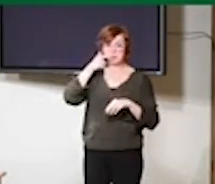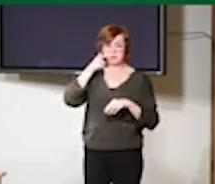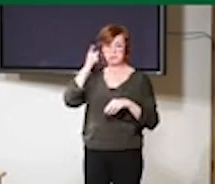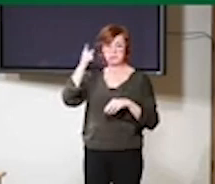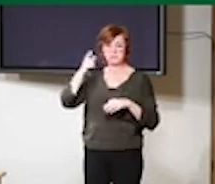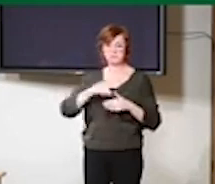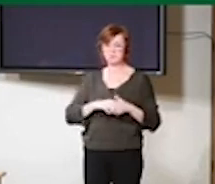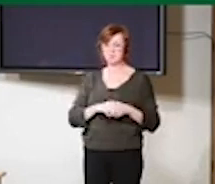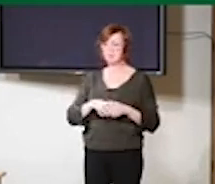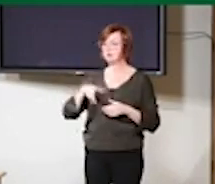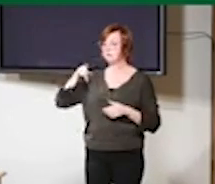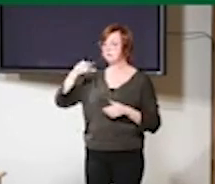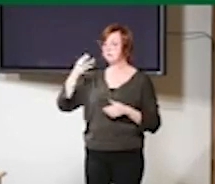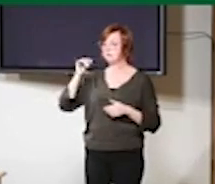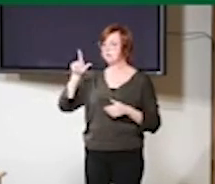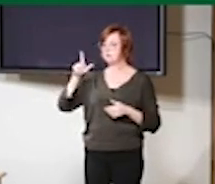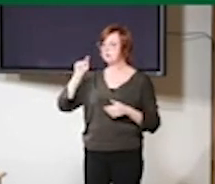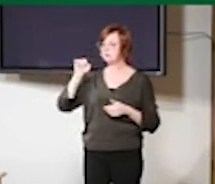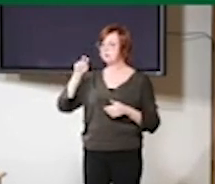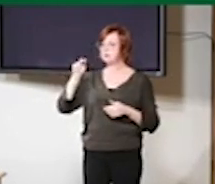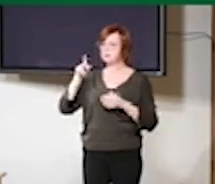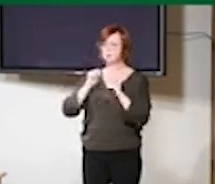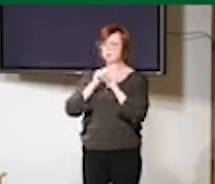We have Phil Tank with the Star Phoenix.